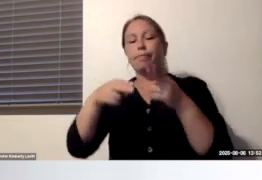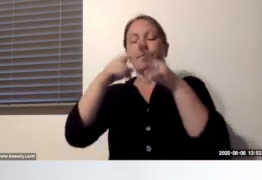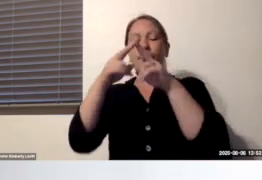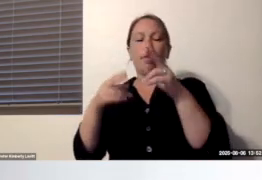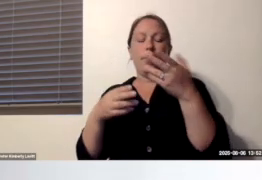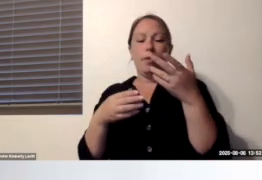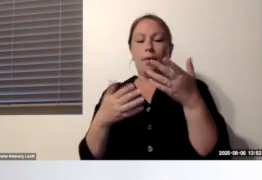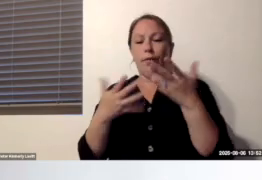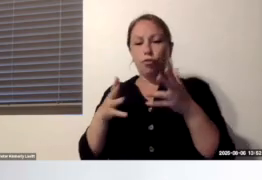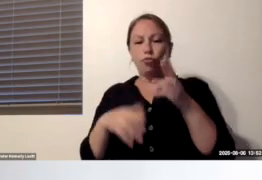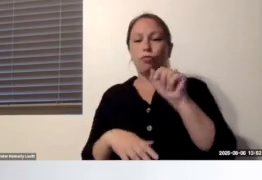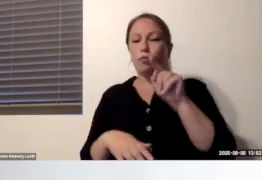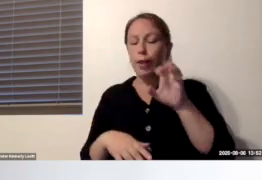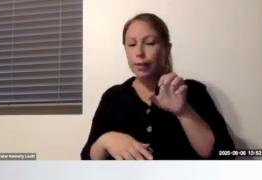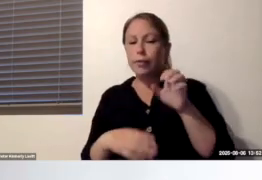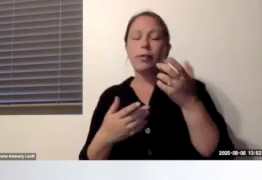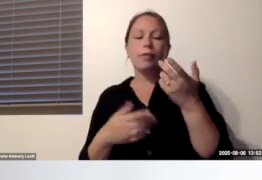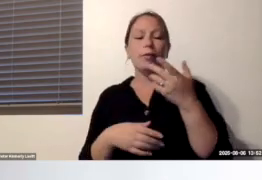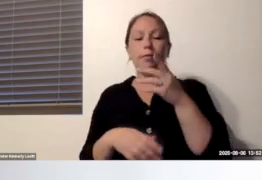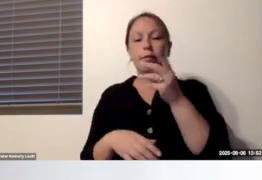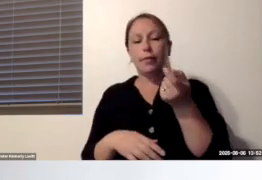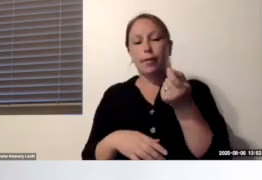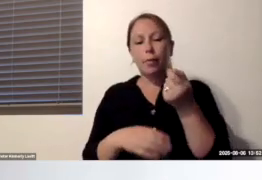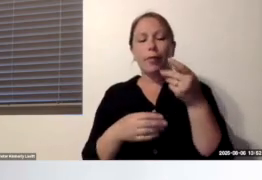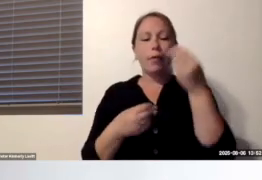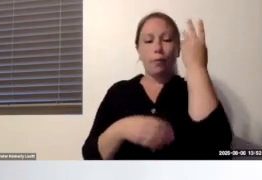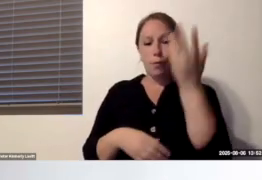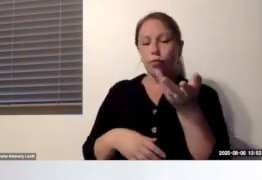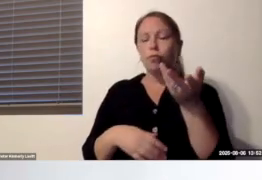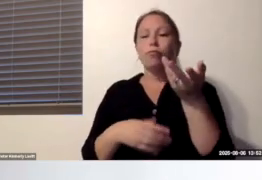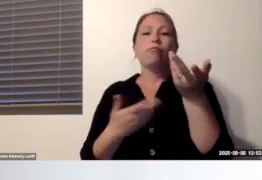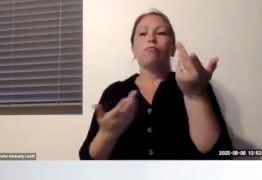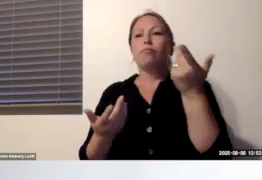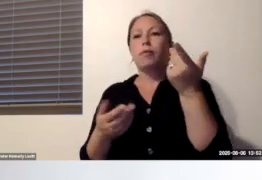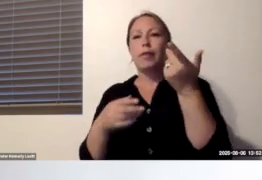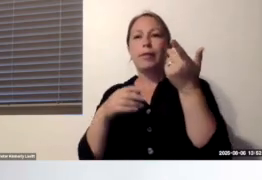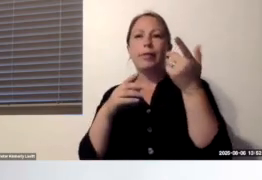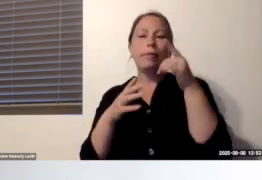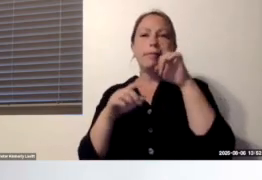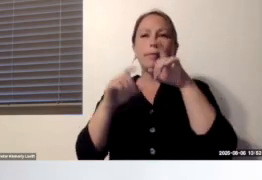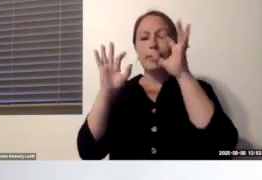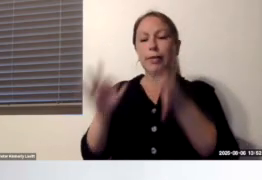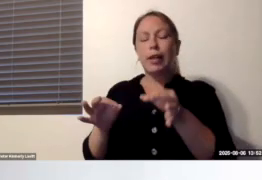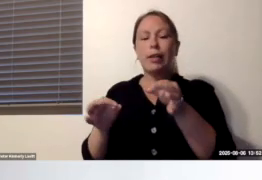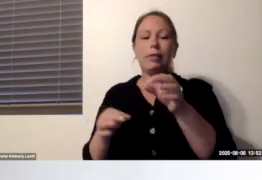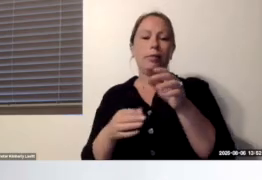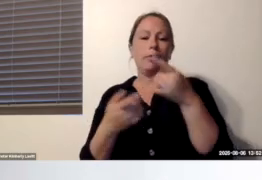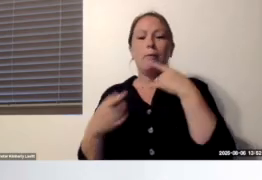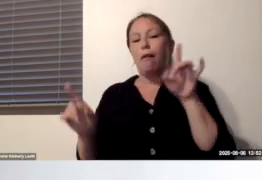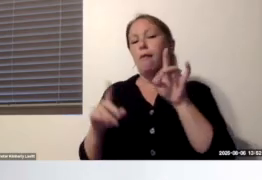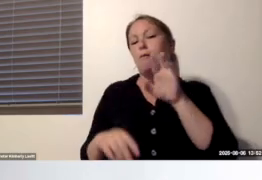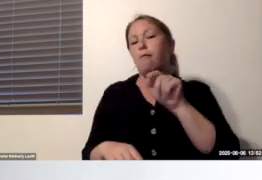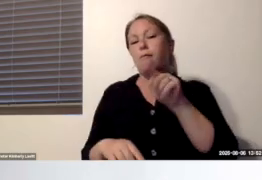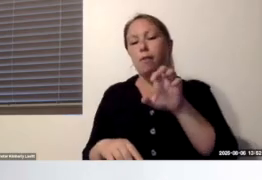could provide some info on kind of the things that we've seen and looked at in determining success rates and things like that. I think